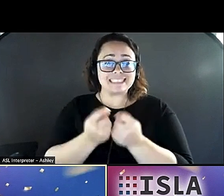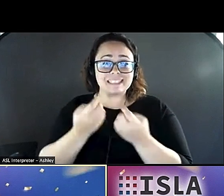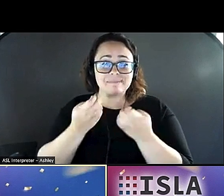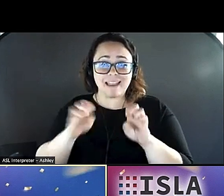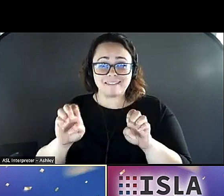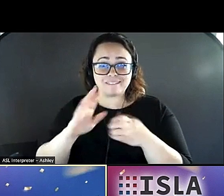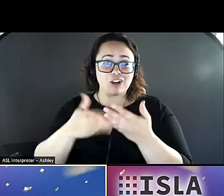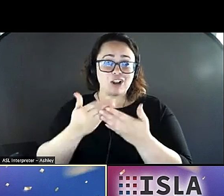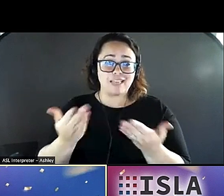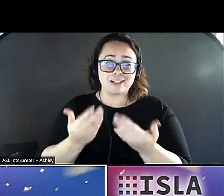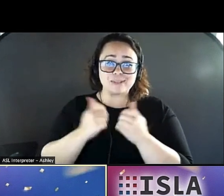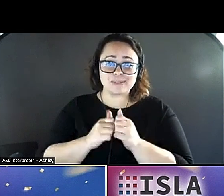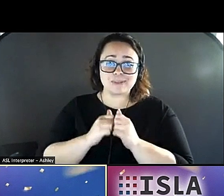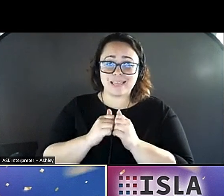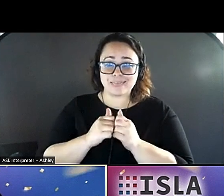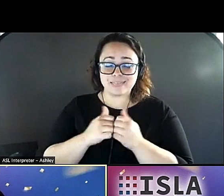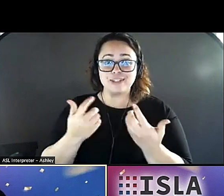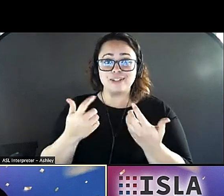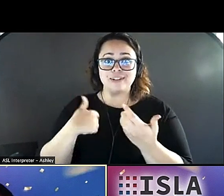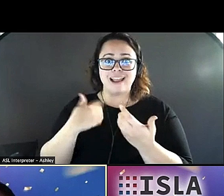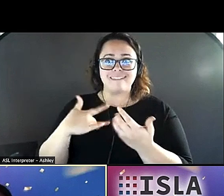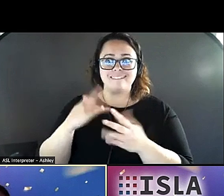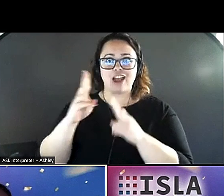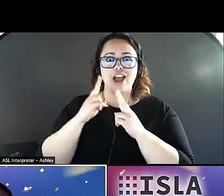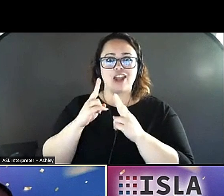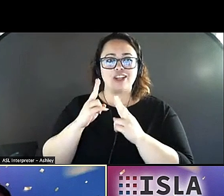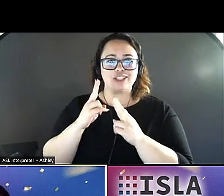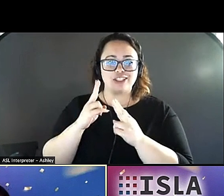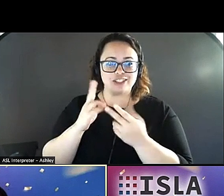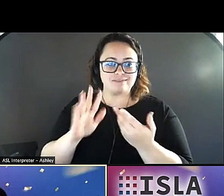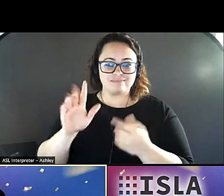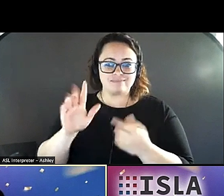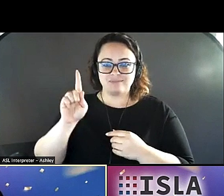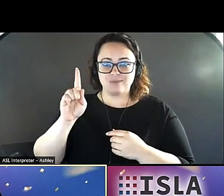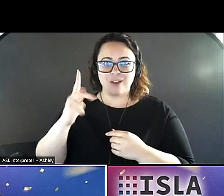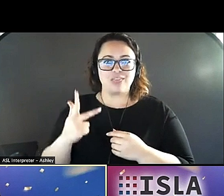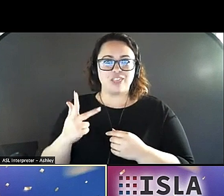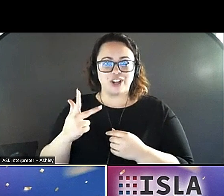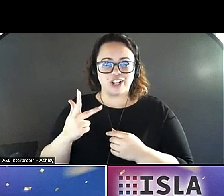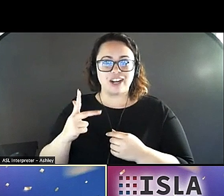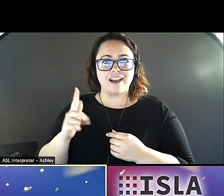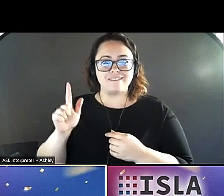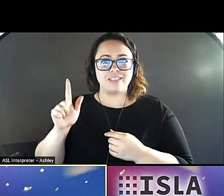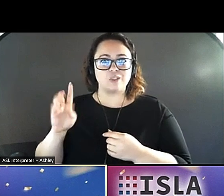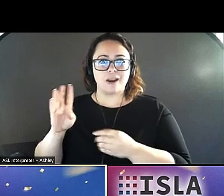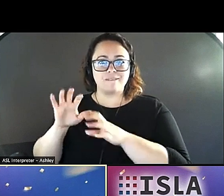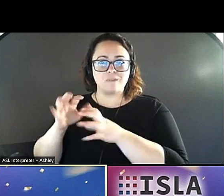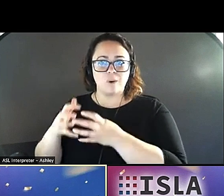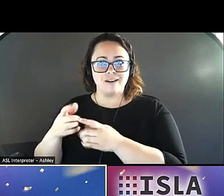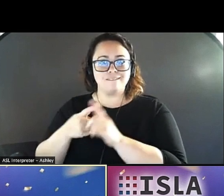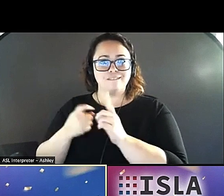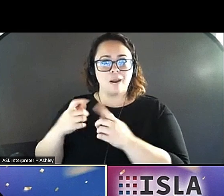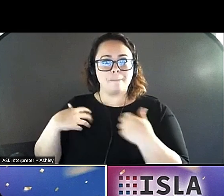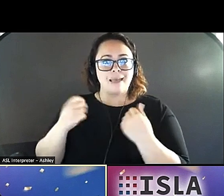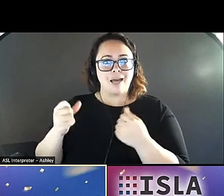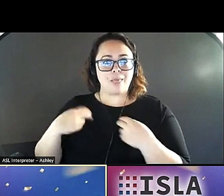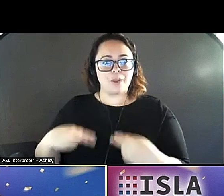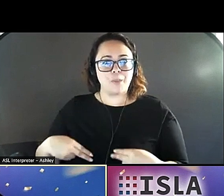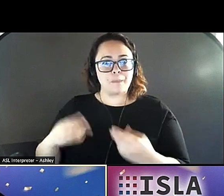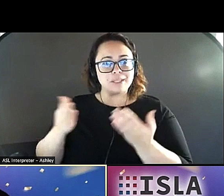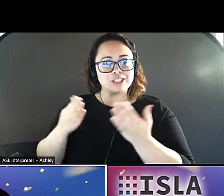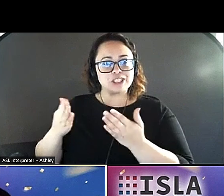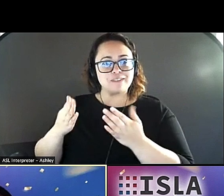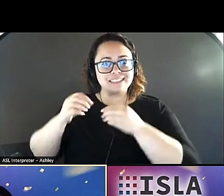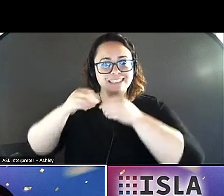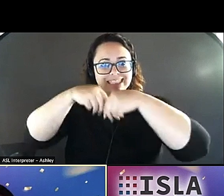together. I was very honored that about 1/3 of the 24 cohorts are from the health and human services sector. But